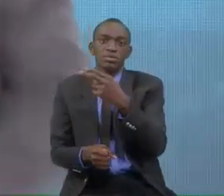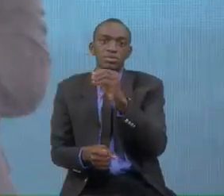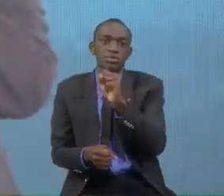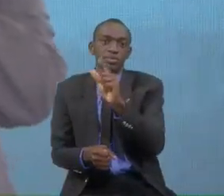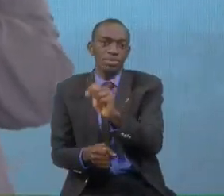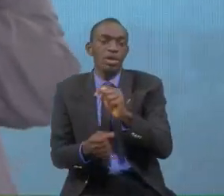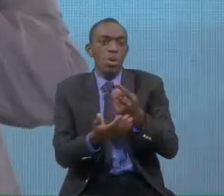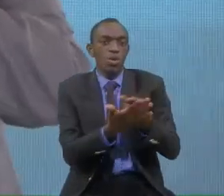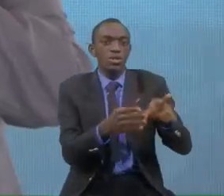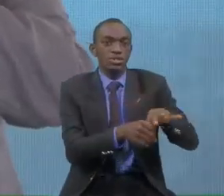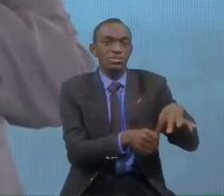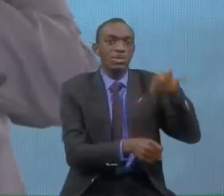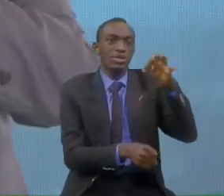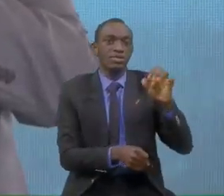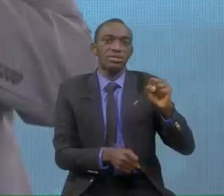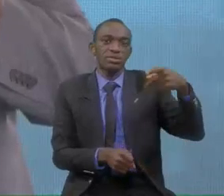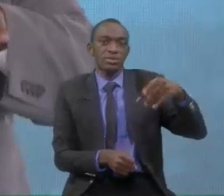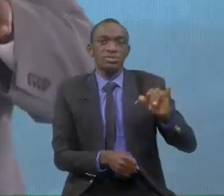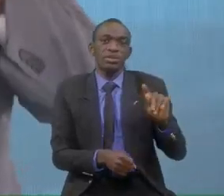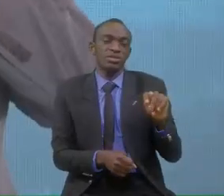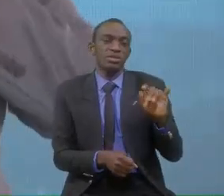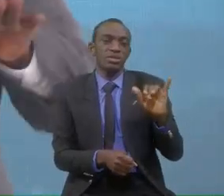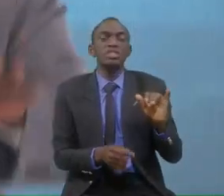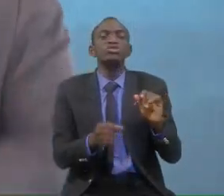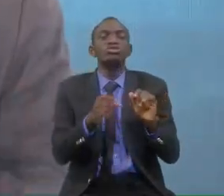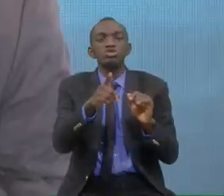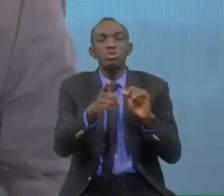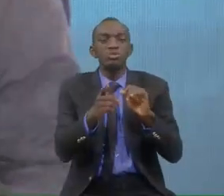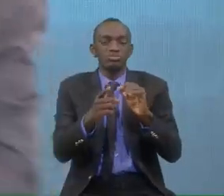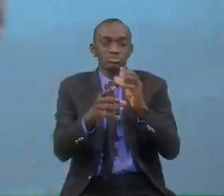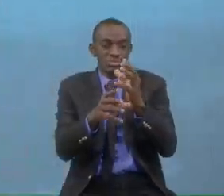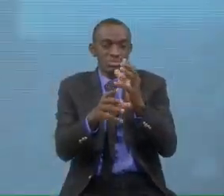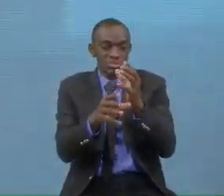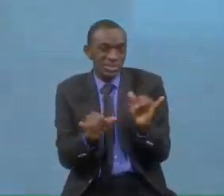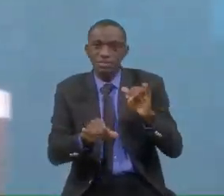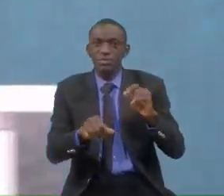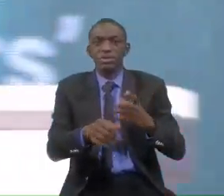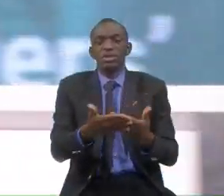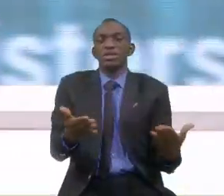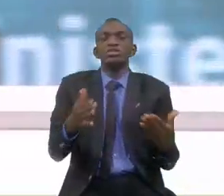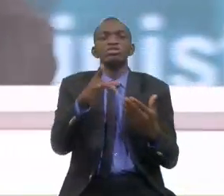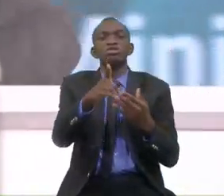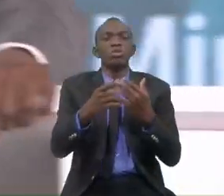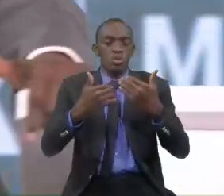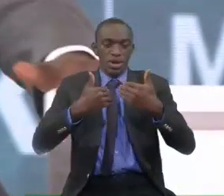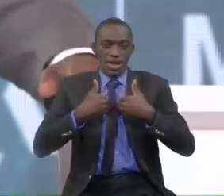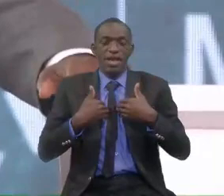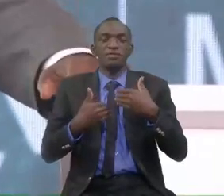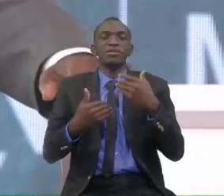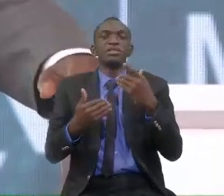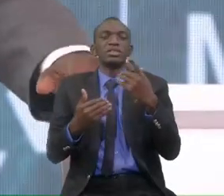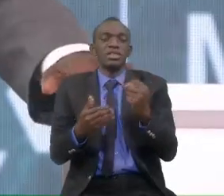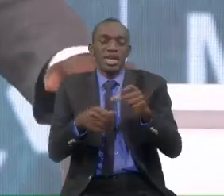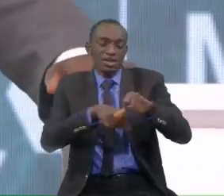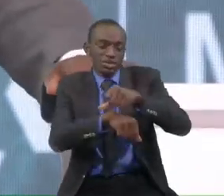you possess, you are energized, you are driven by the anointing of the